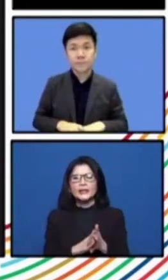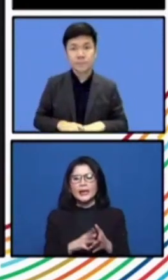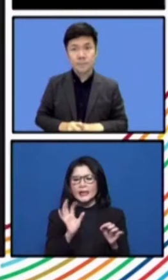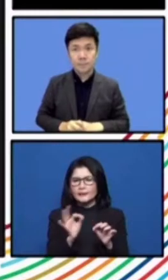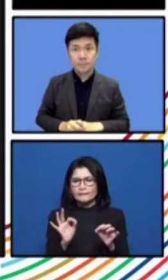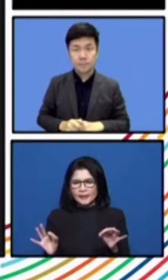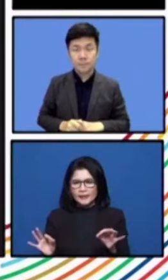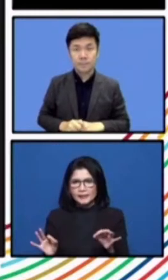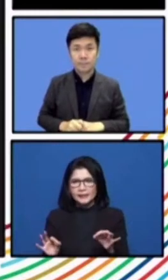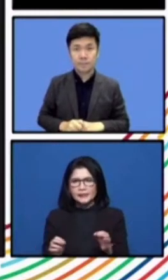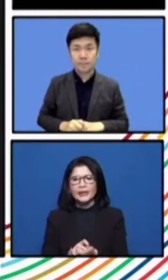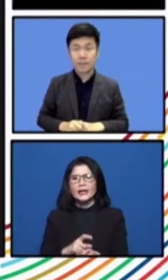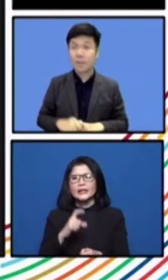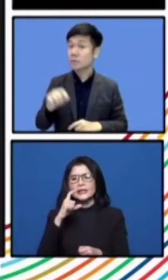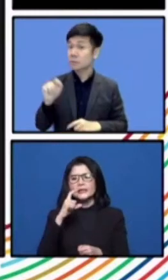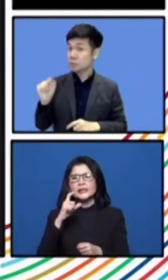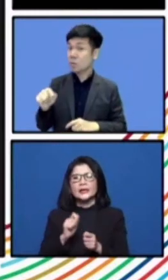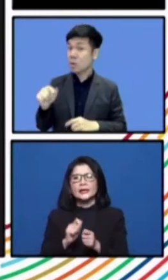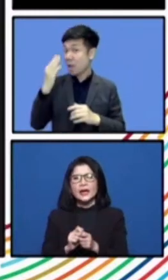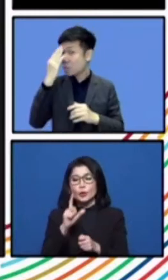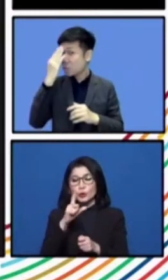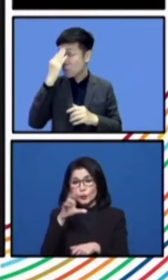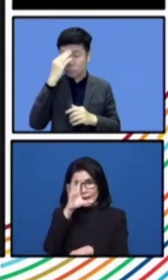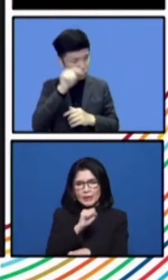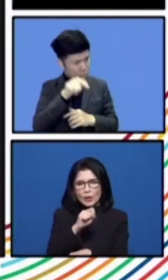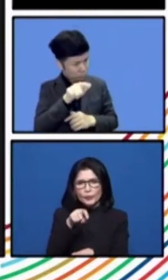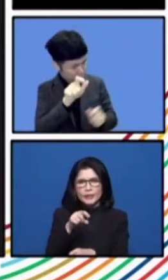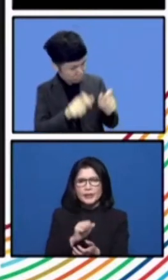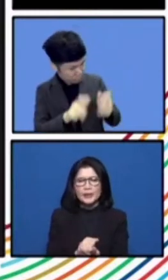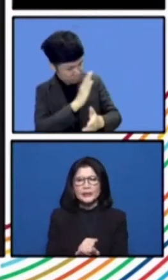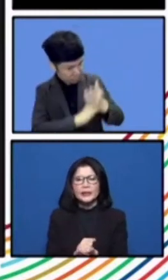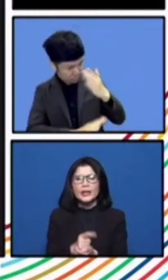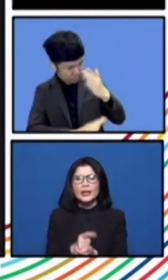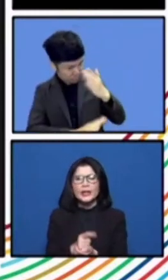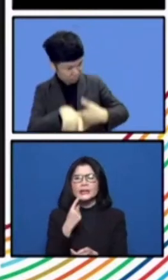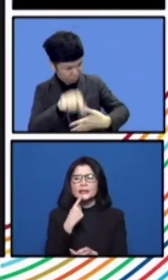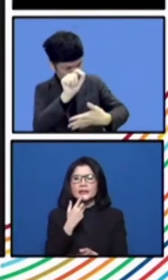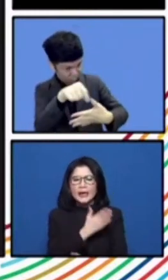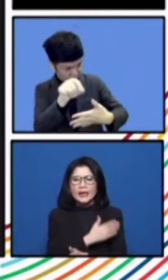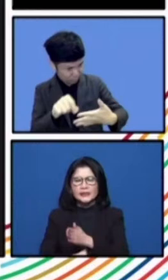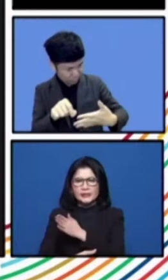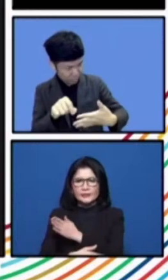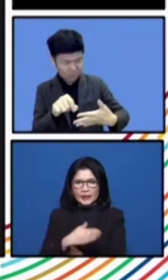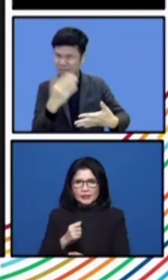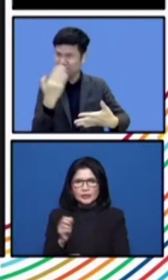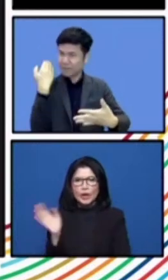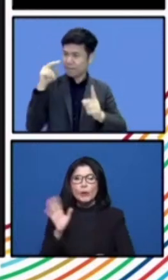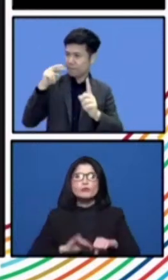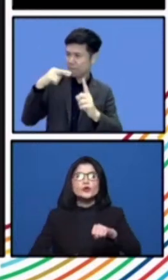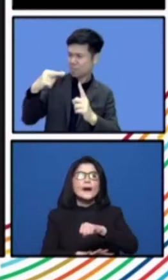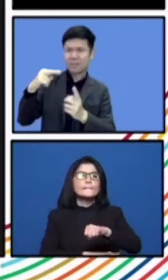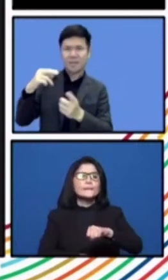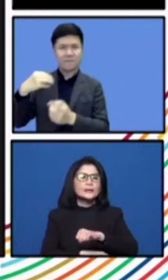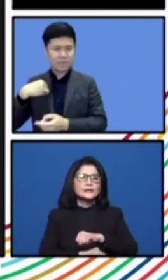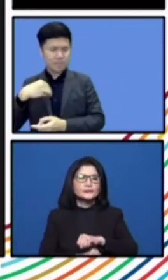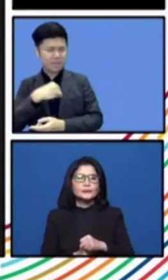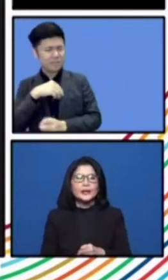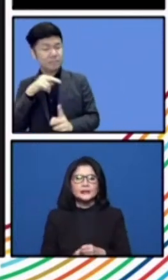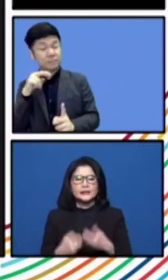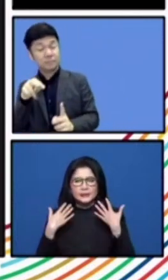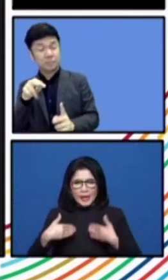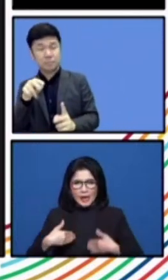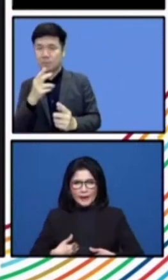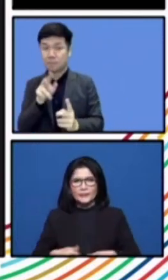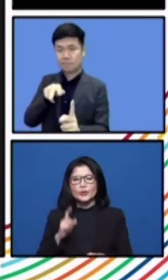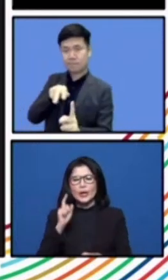of disability is done that is not human based that is medical model for aligning these two and